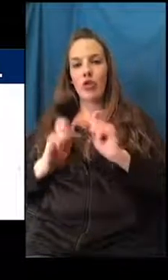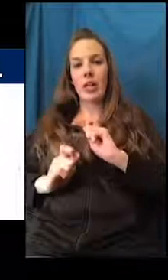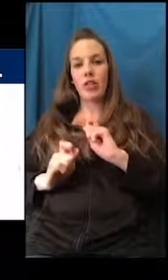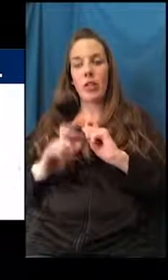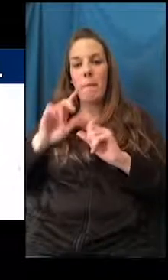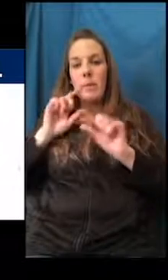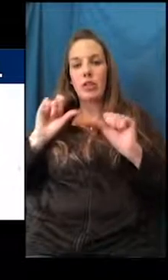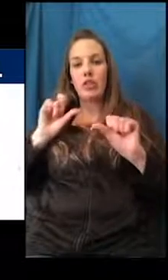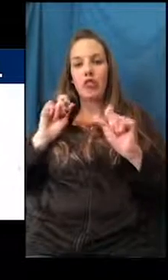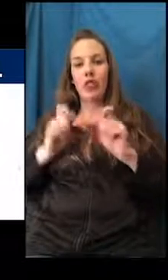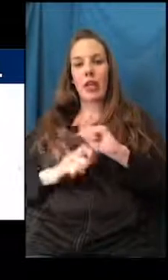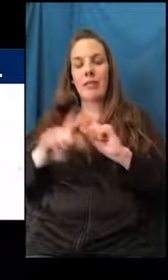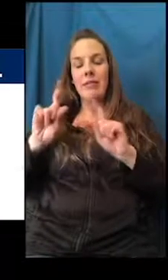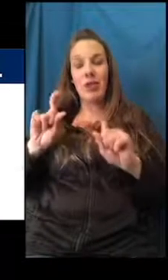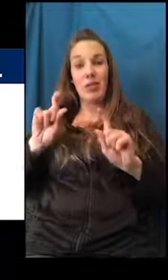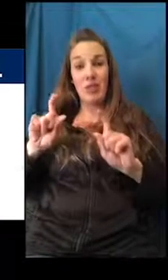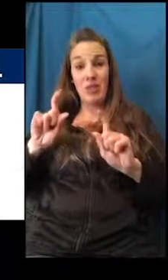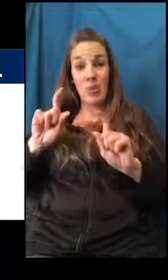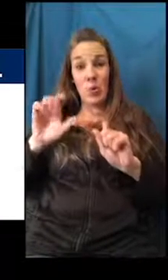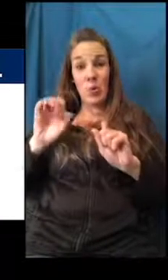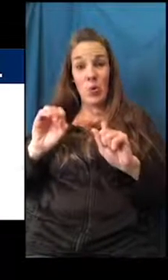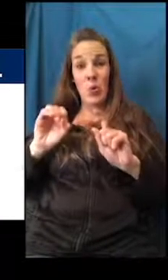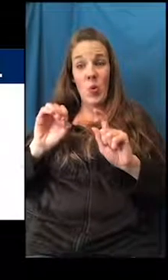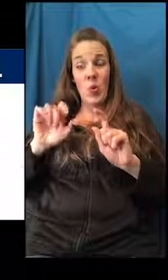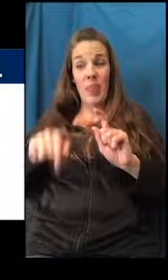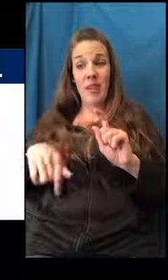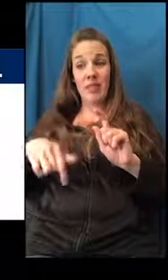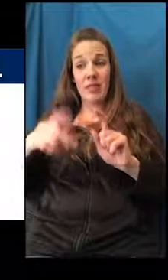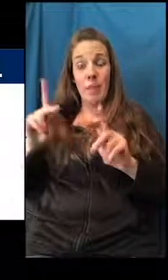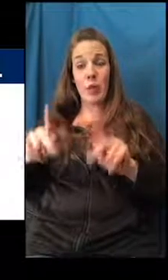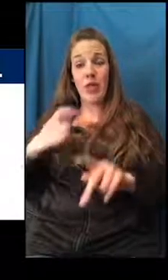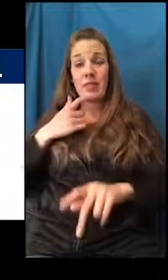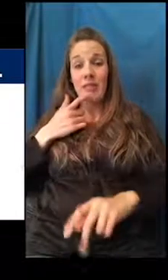in testing protocols. So this person says,